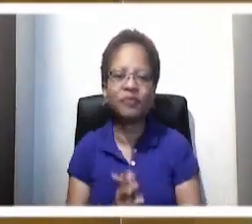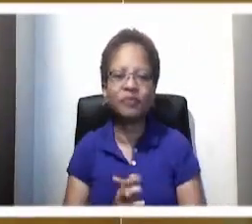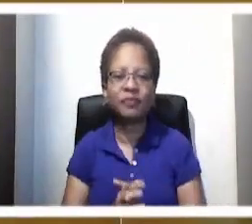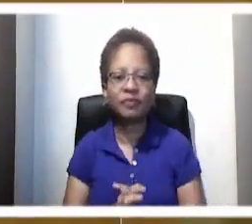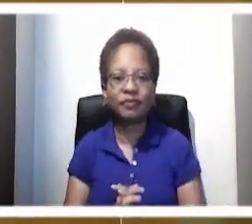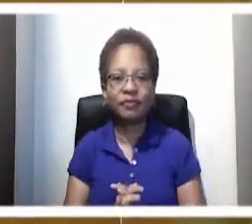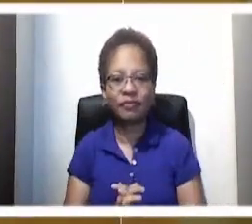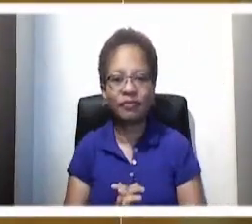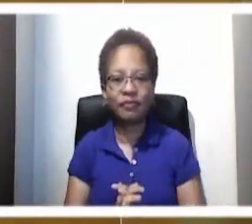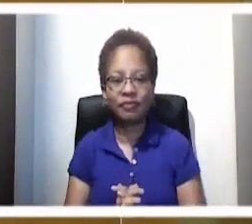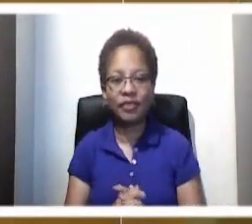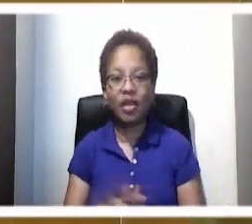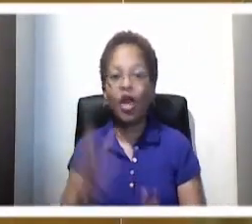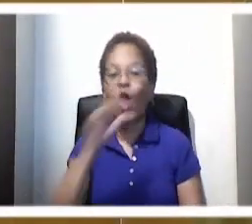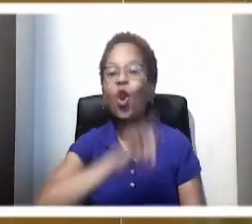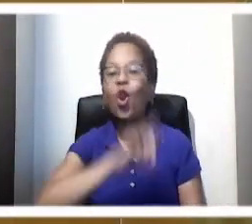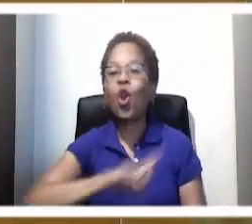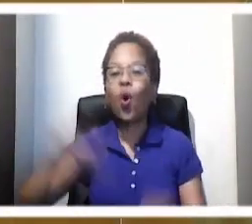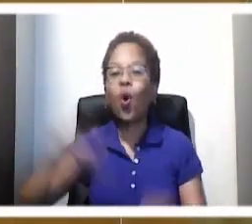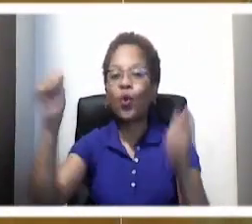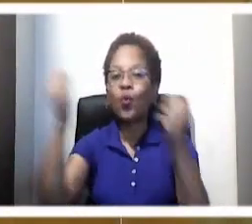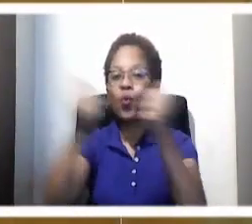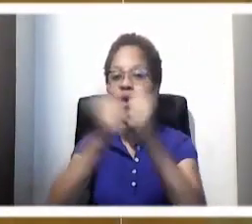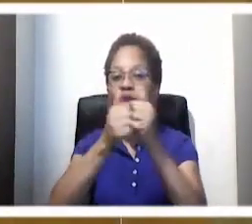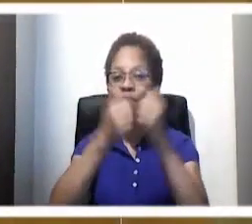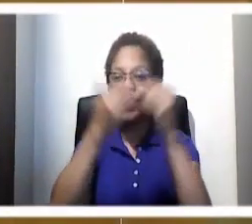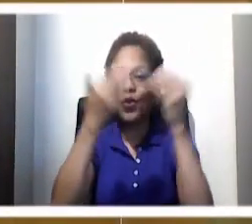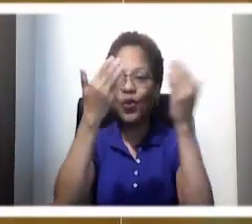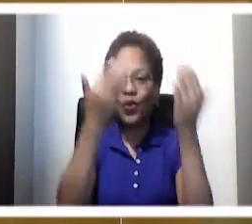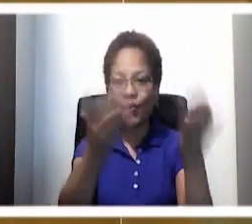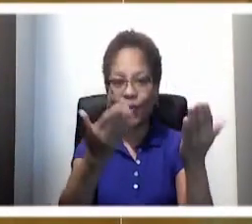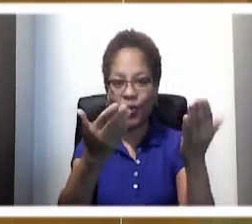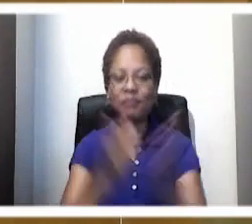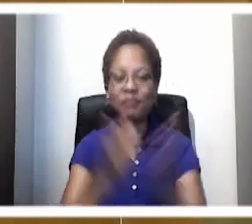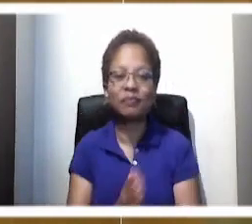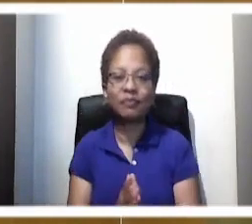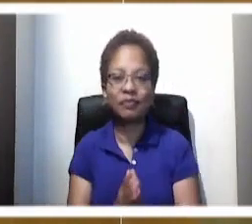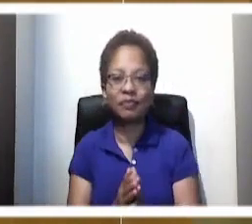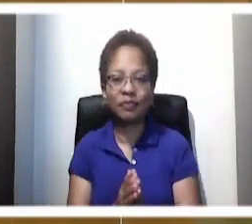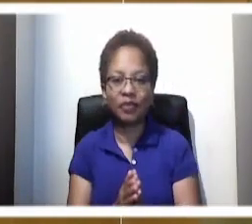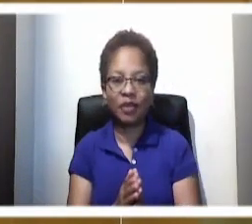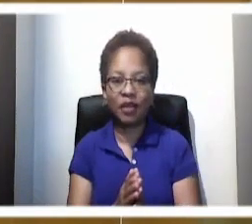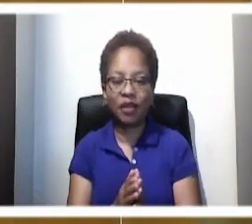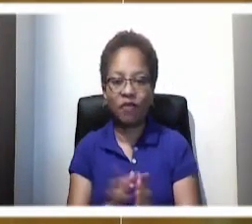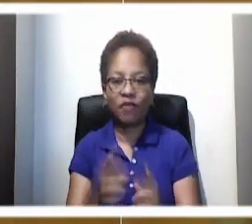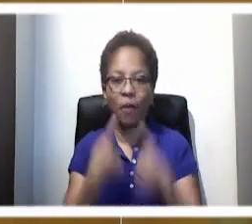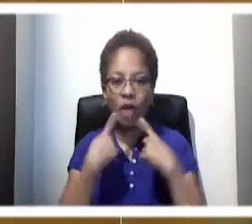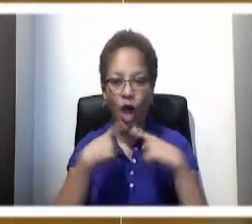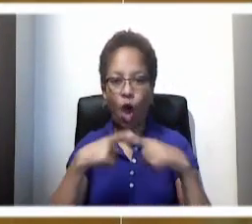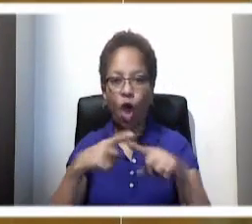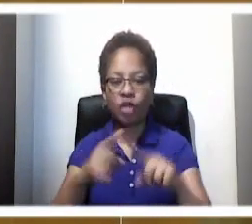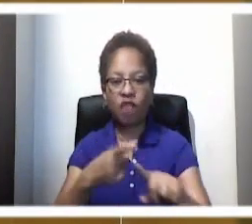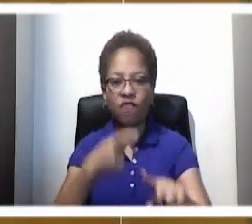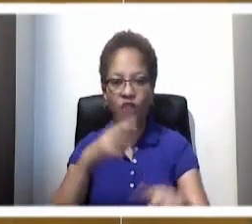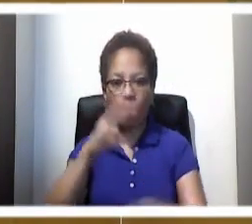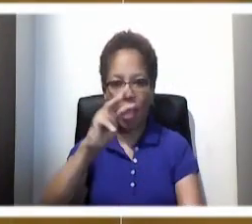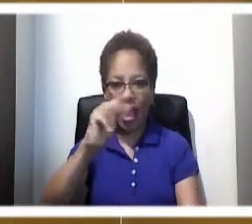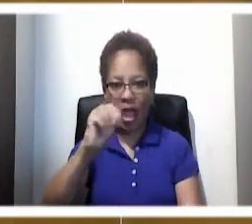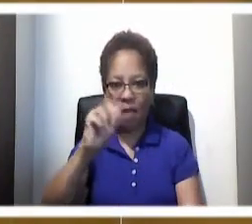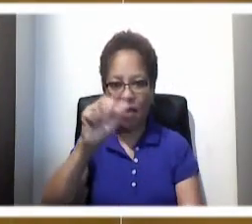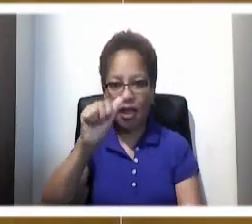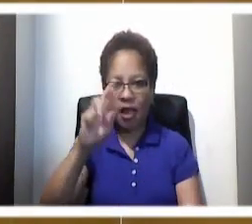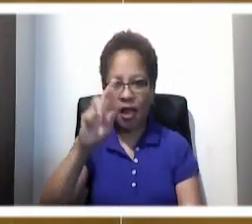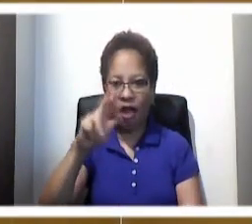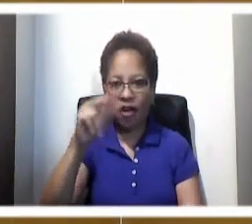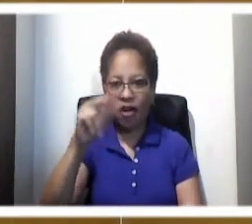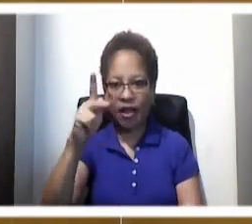Beloved, the Lord be with you. And with your spirit. A reading from the Holy Gospel according to Mark. Glory be to